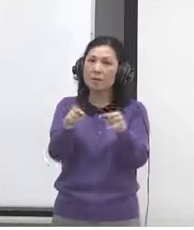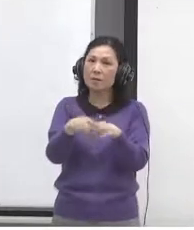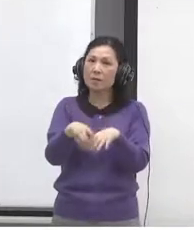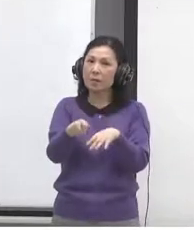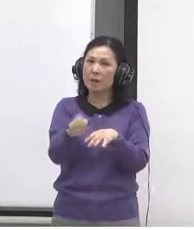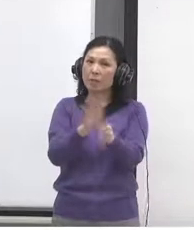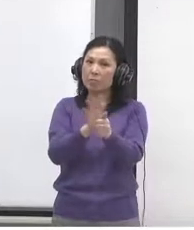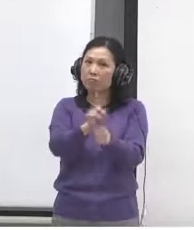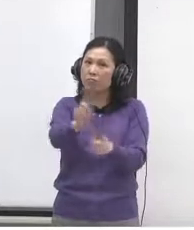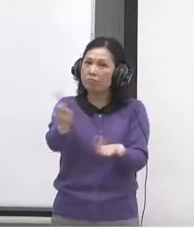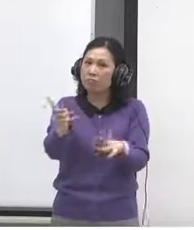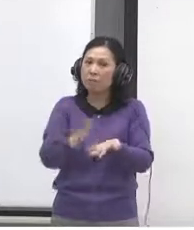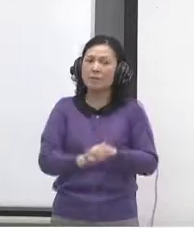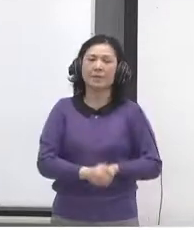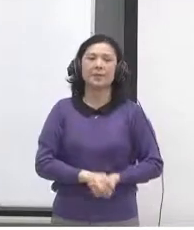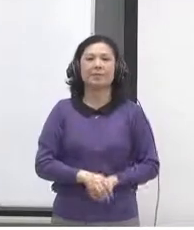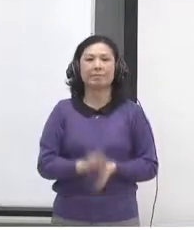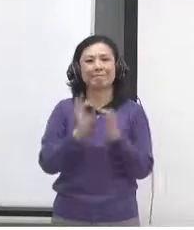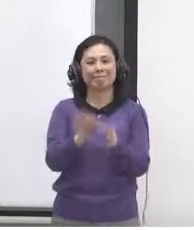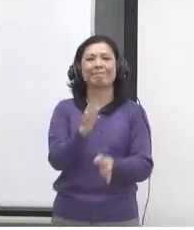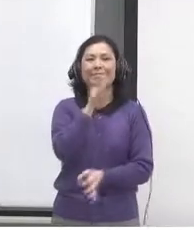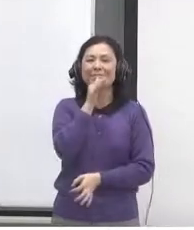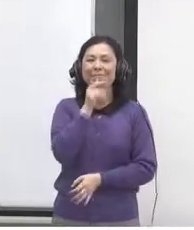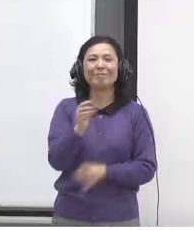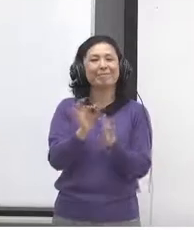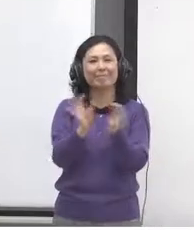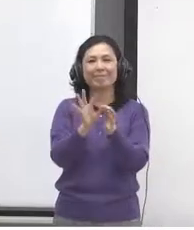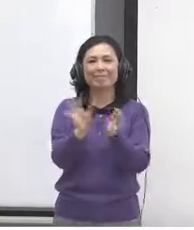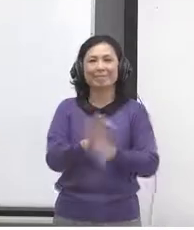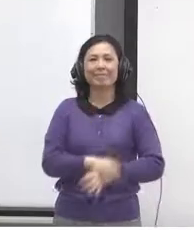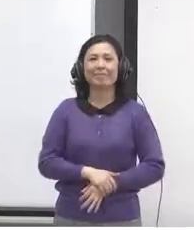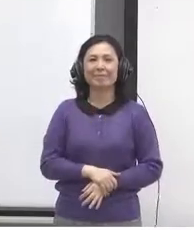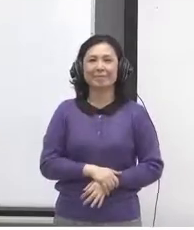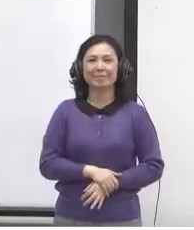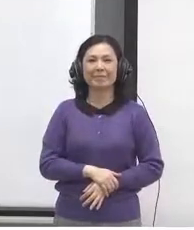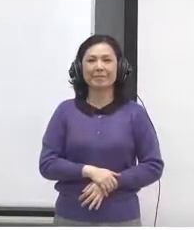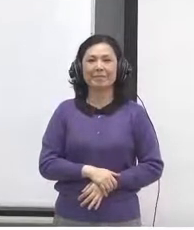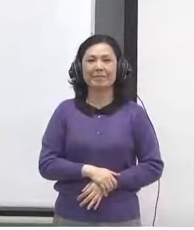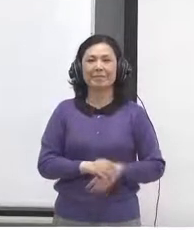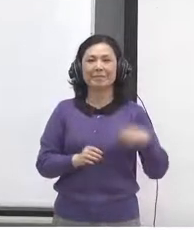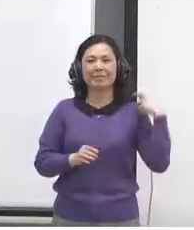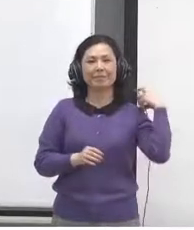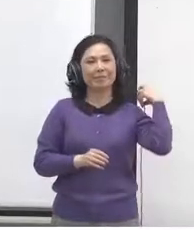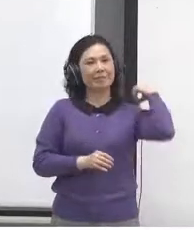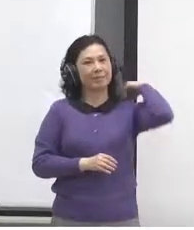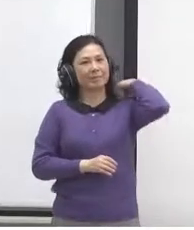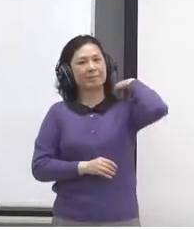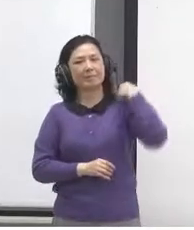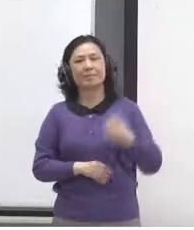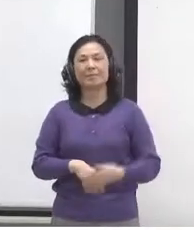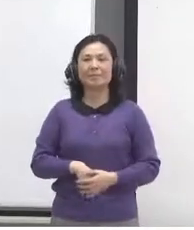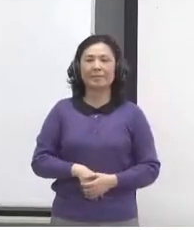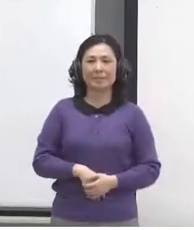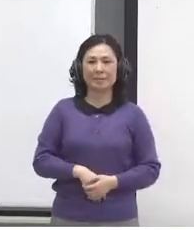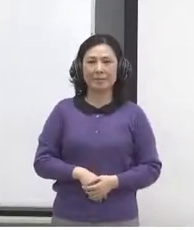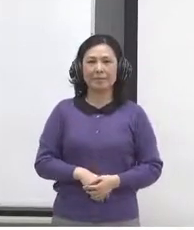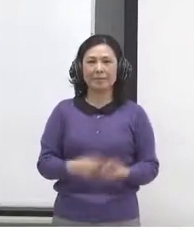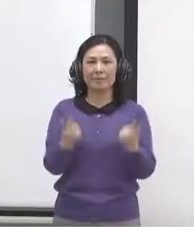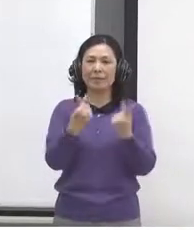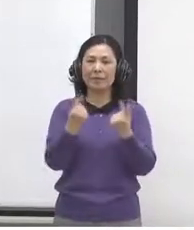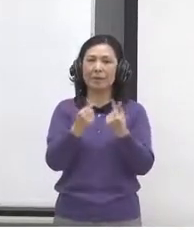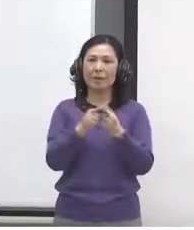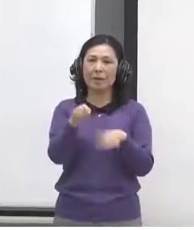Keep going. Yeah, just you can maybe we don't have the slide though, I think.